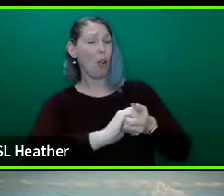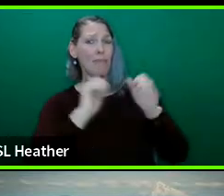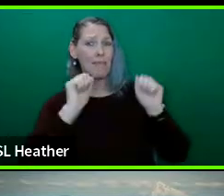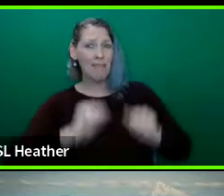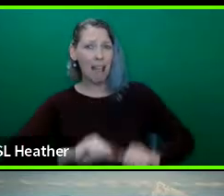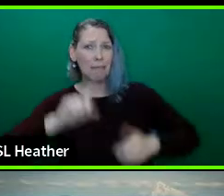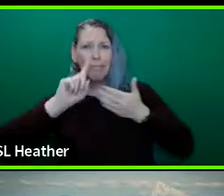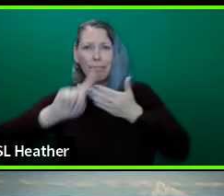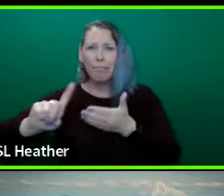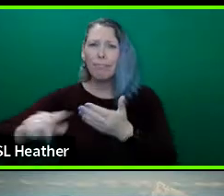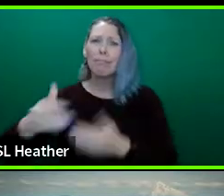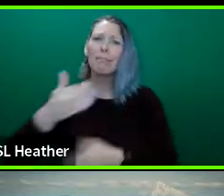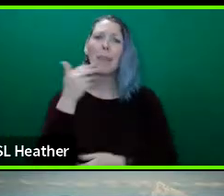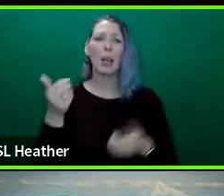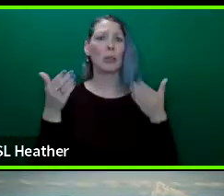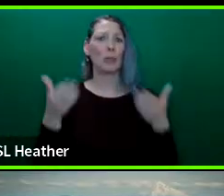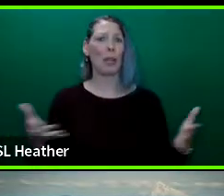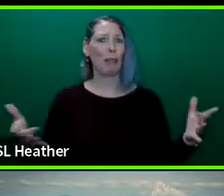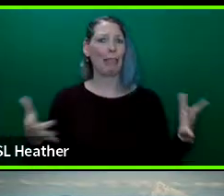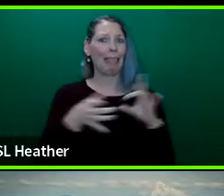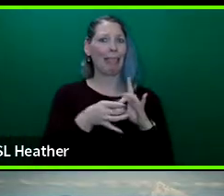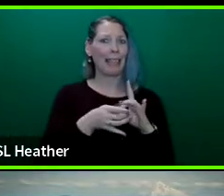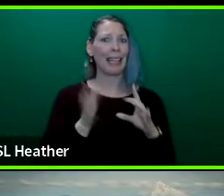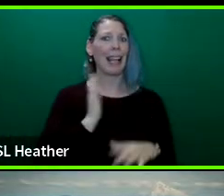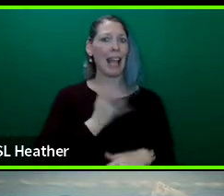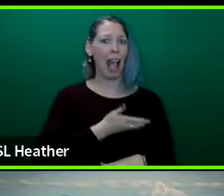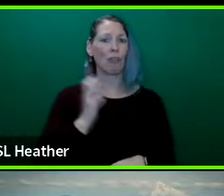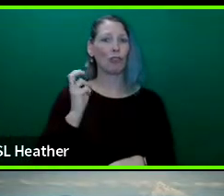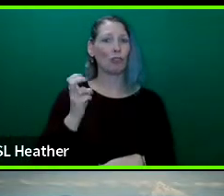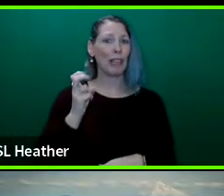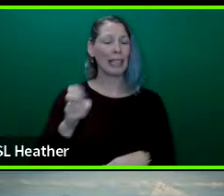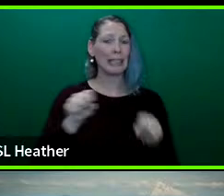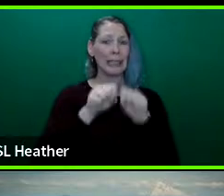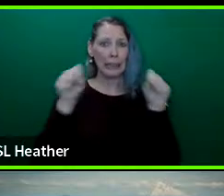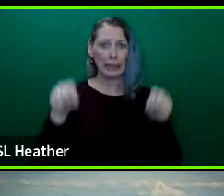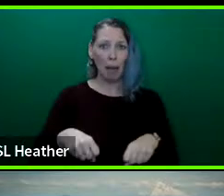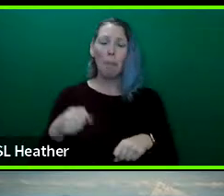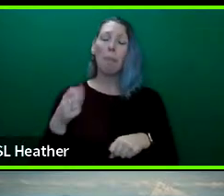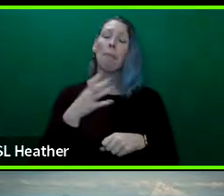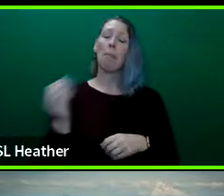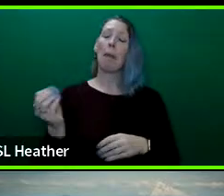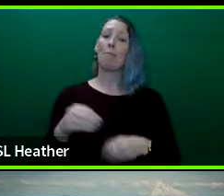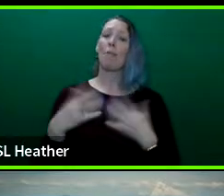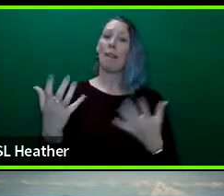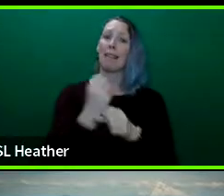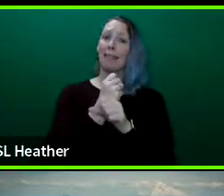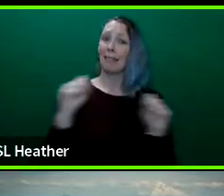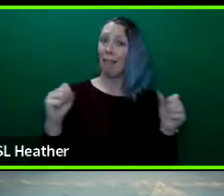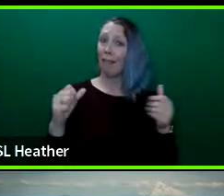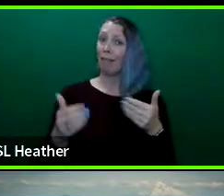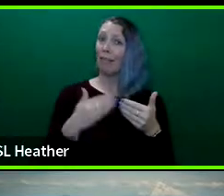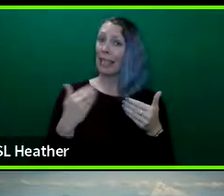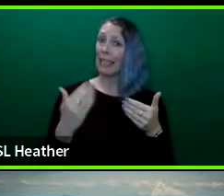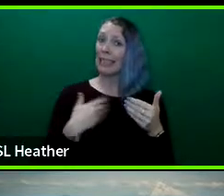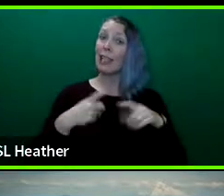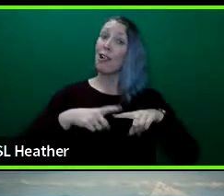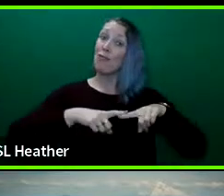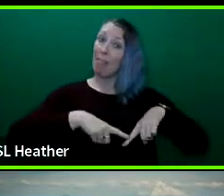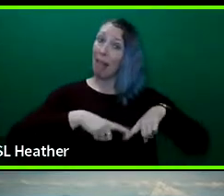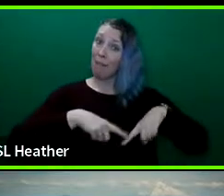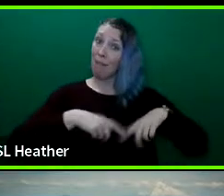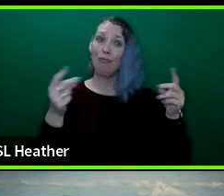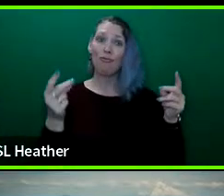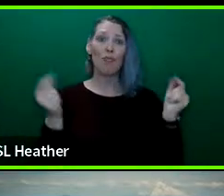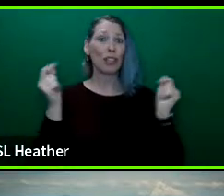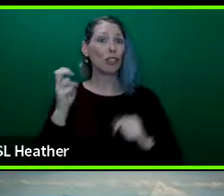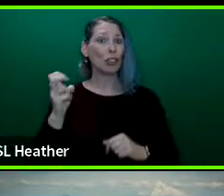the best ways to link our transit systems, and both agencies share the goal of providing safe, easy, and reliable quick trips